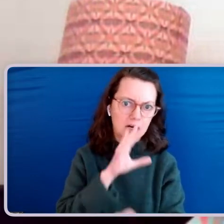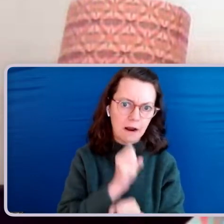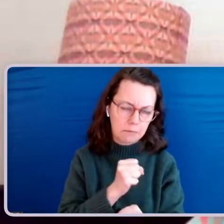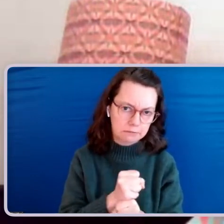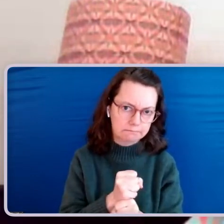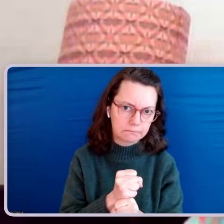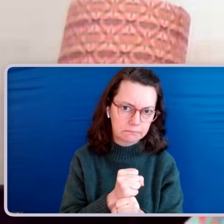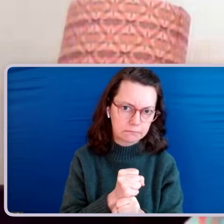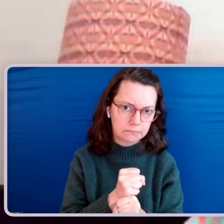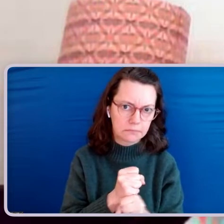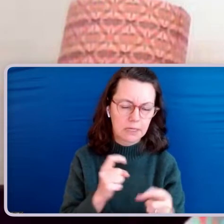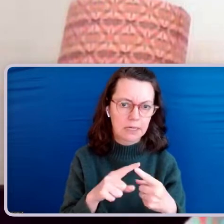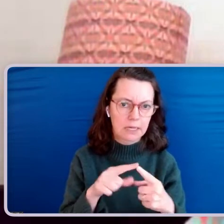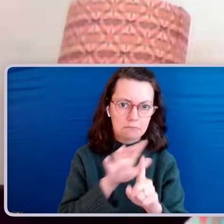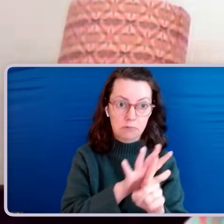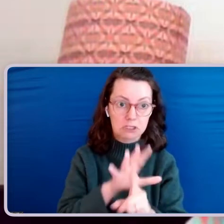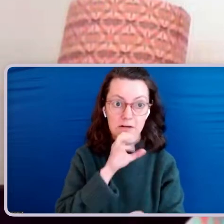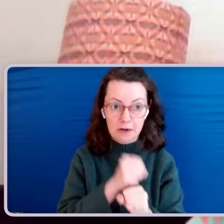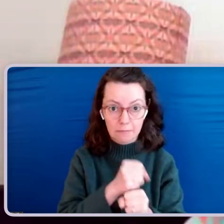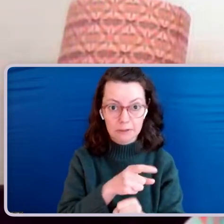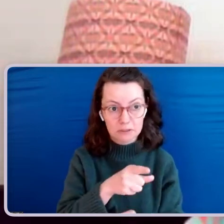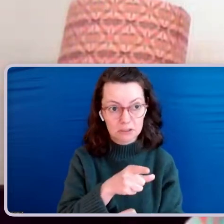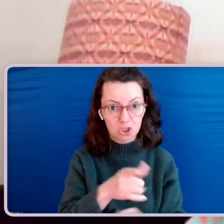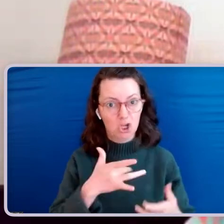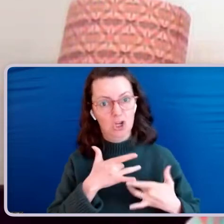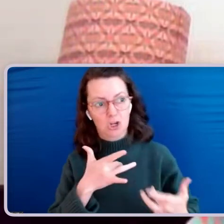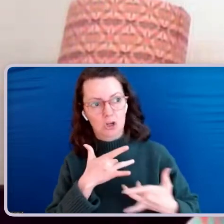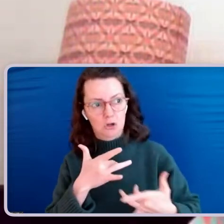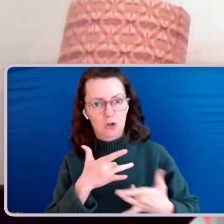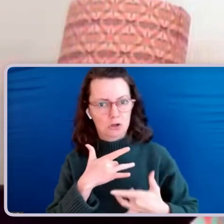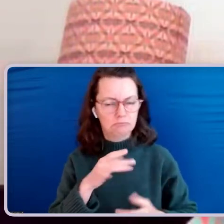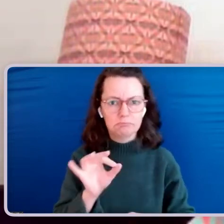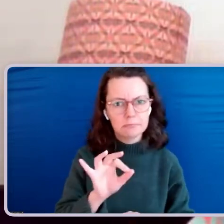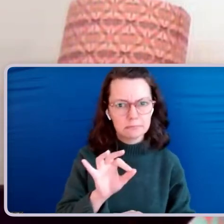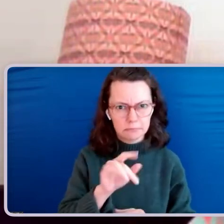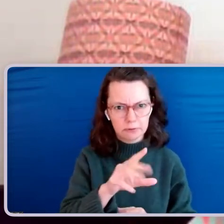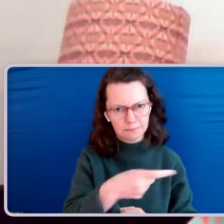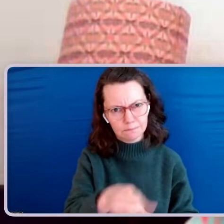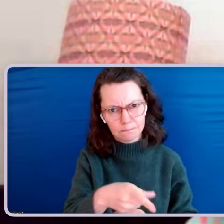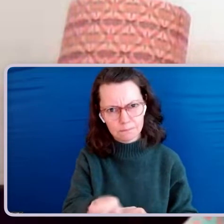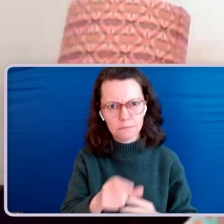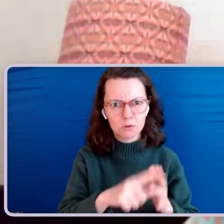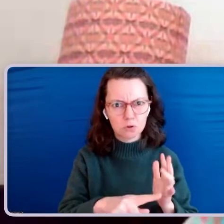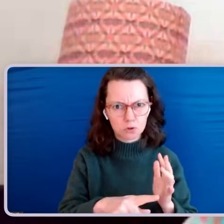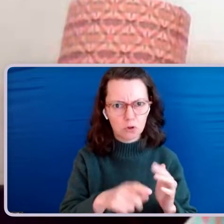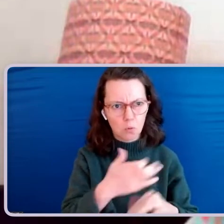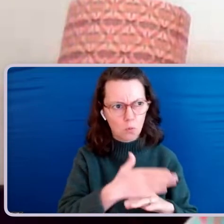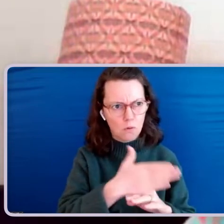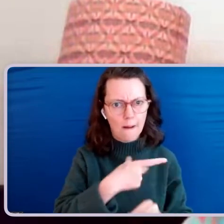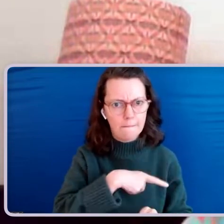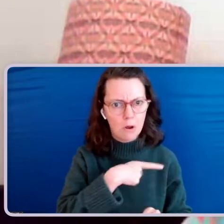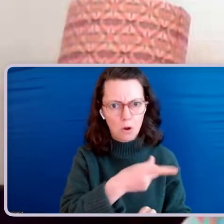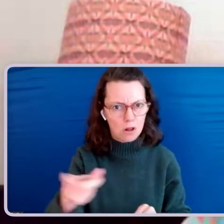health services to keep the messaging up publicly that there are still very vulnerable people in the community to